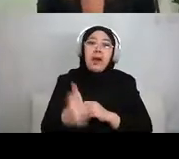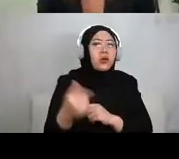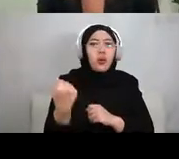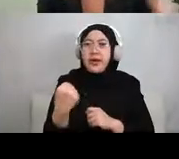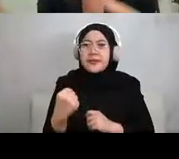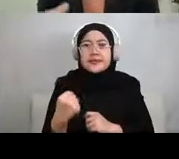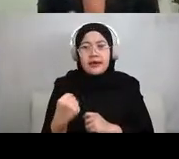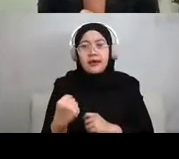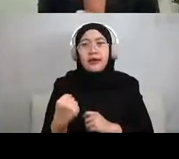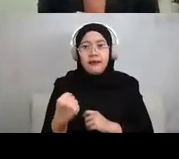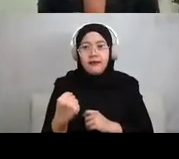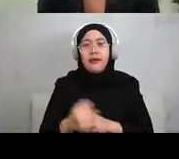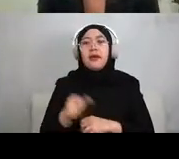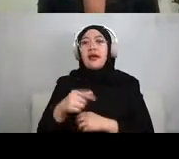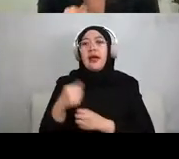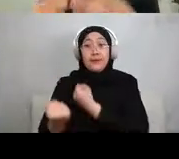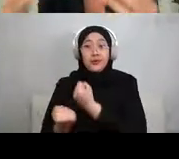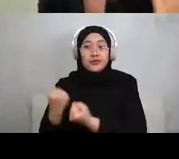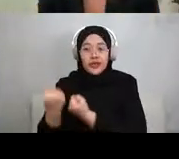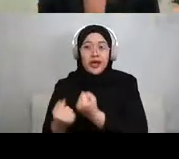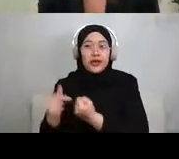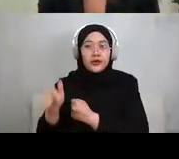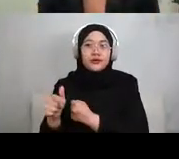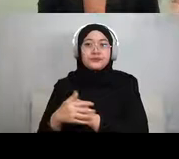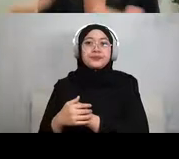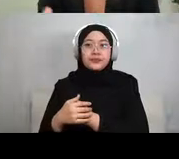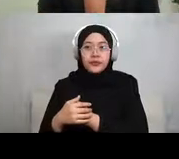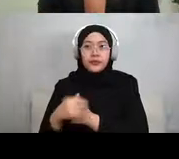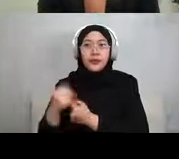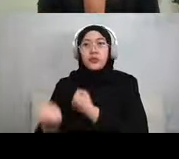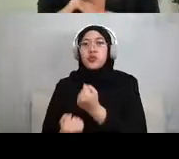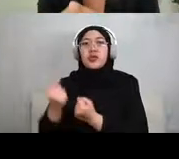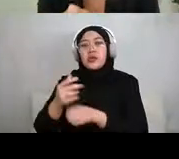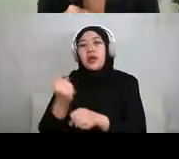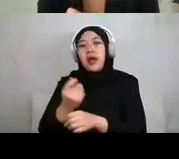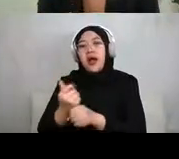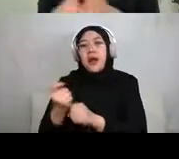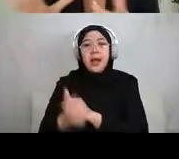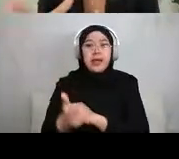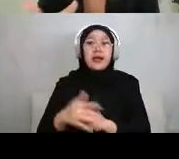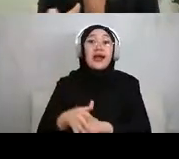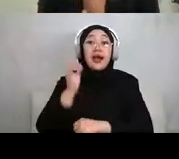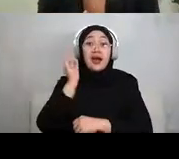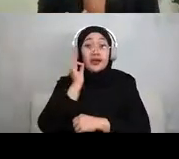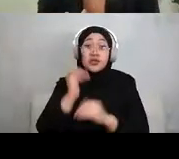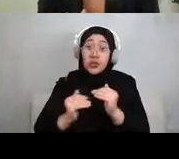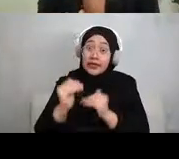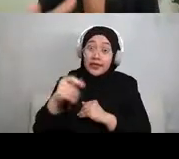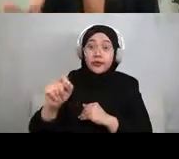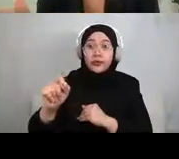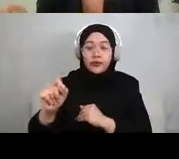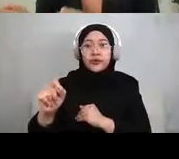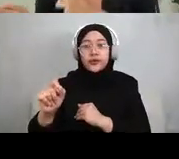into failure. So because of this higher risk, then NLX or any asset owner